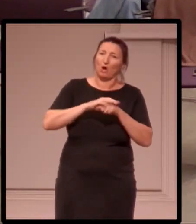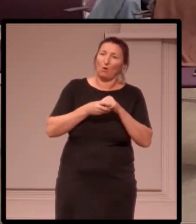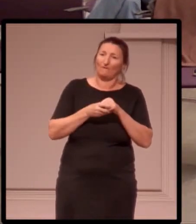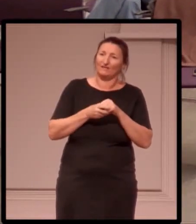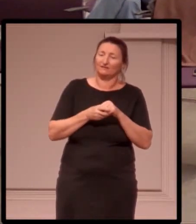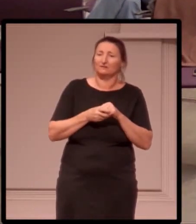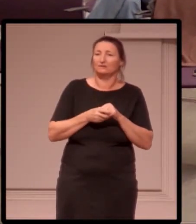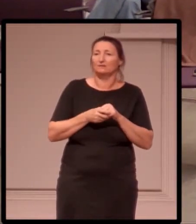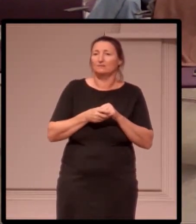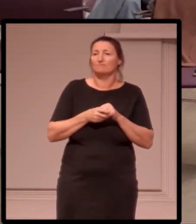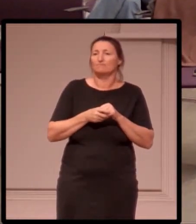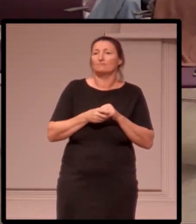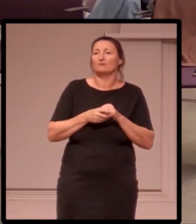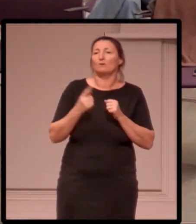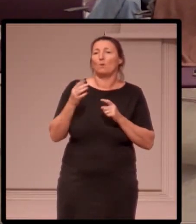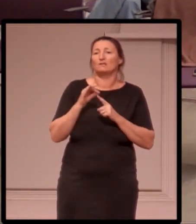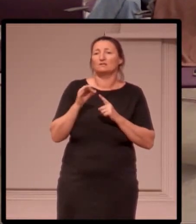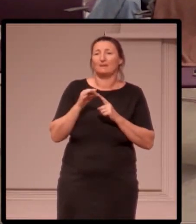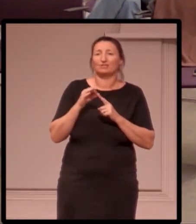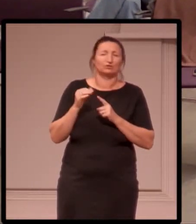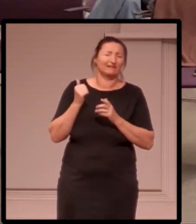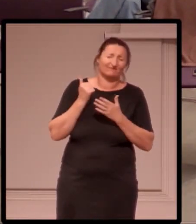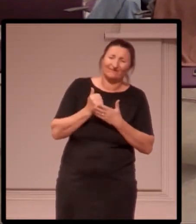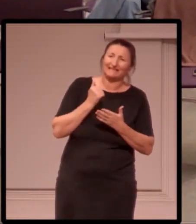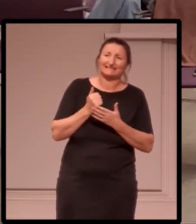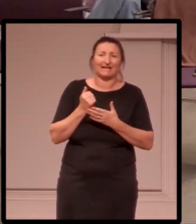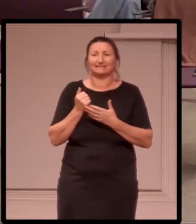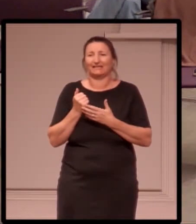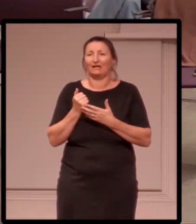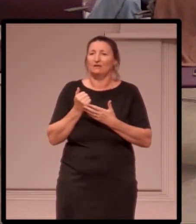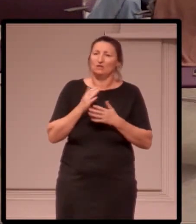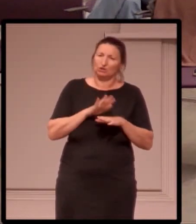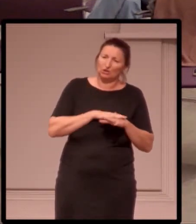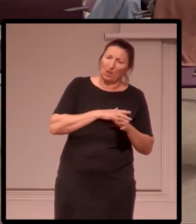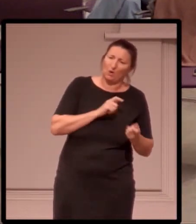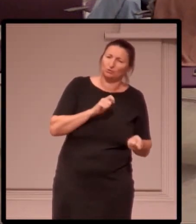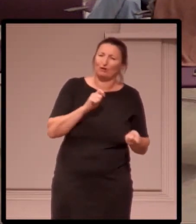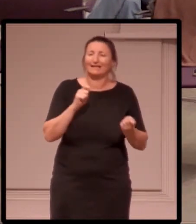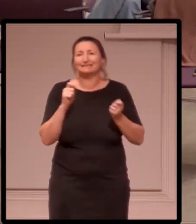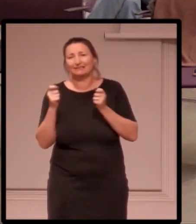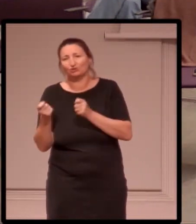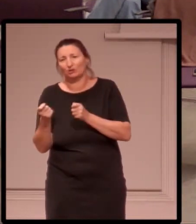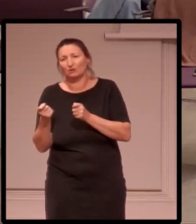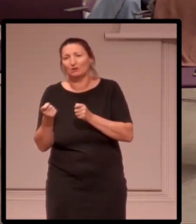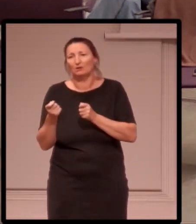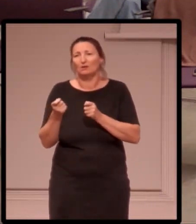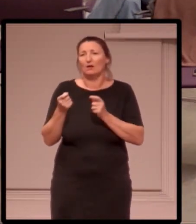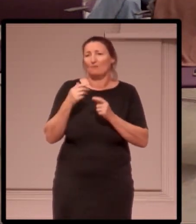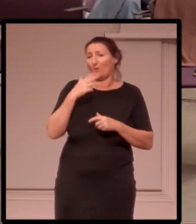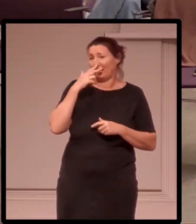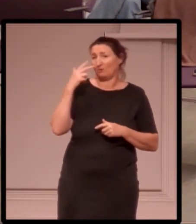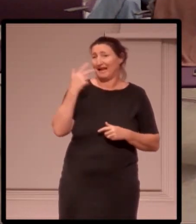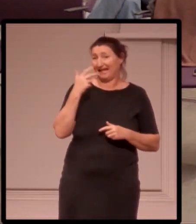4 specialties, and one of my specialties has been brilliant, and we're doing a really slow transition. But I found I turned